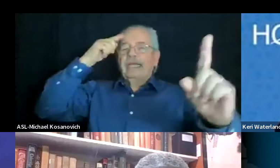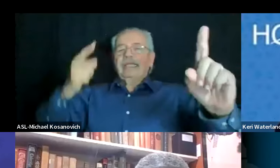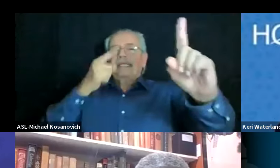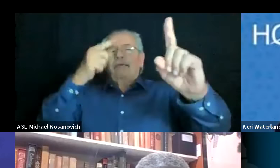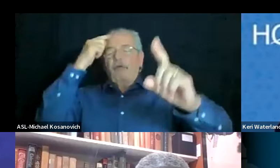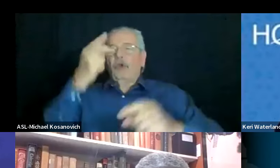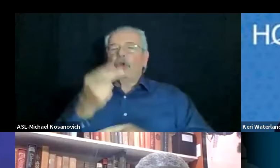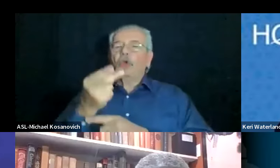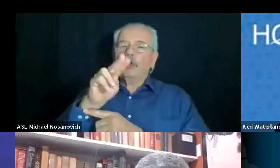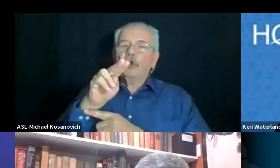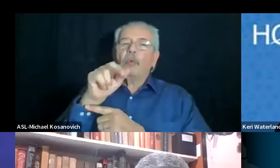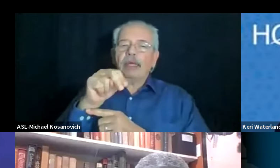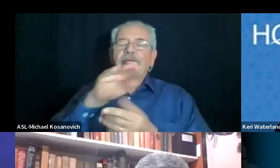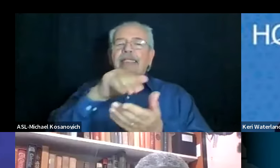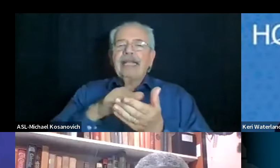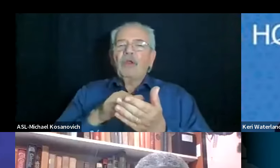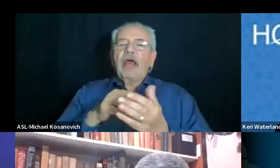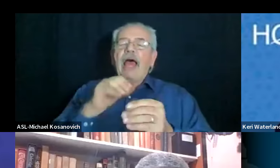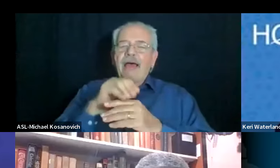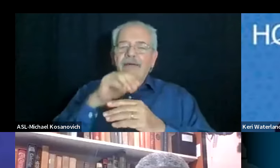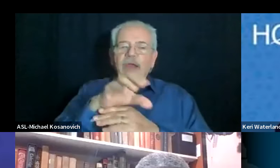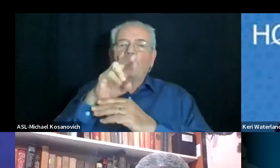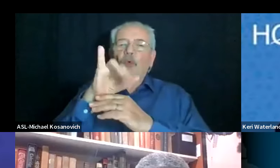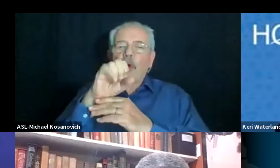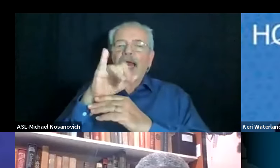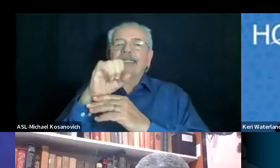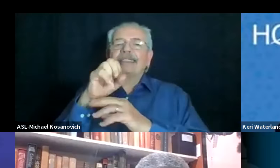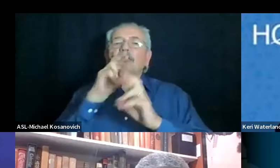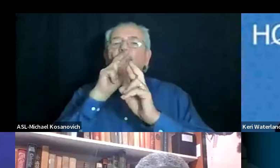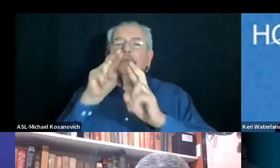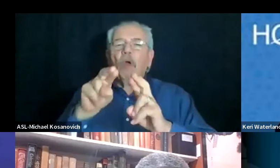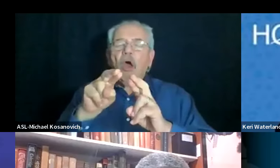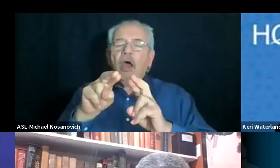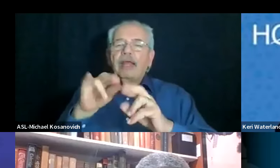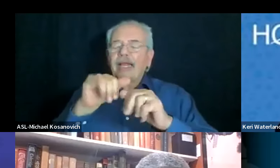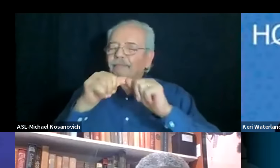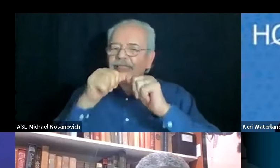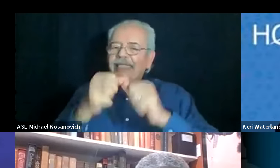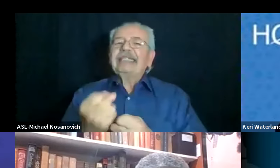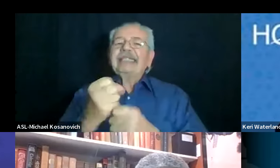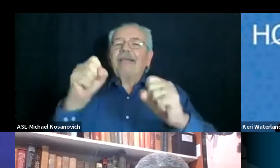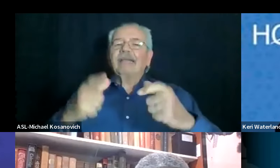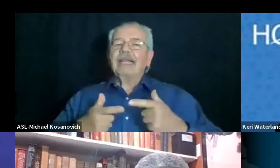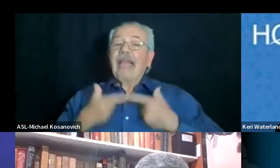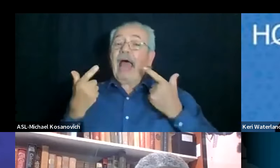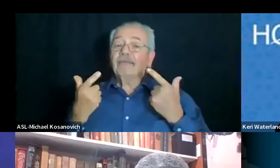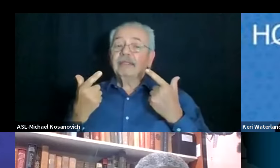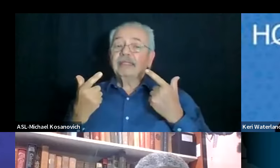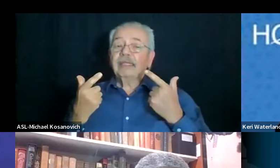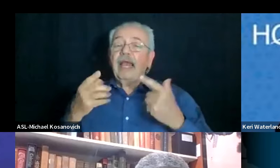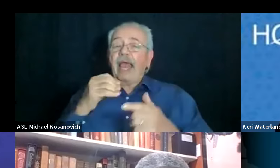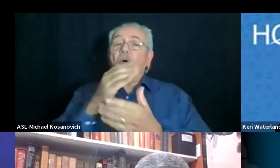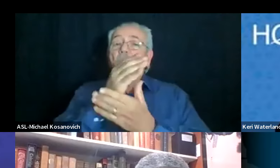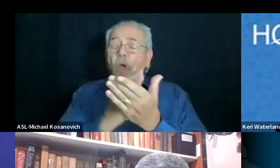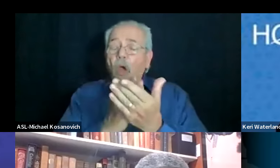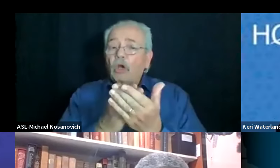human-centered, effective, compassionate crisis response system that saves lives, and that there are parts of the system that